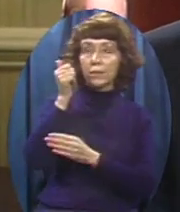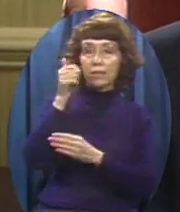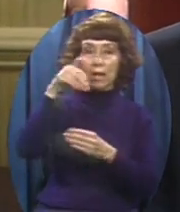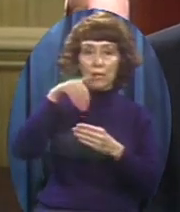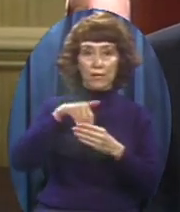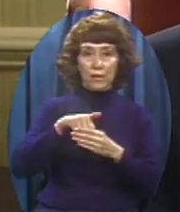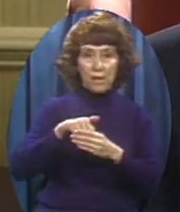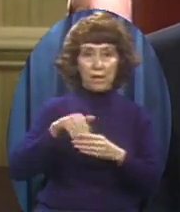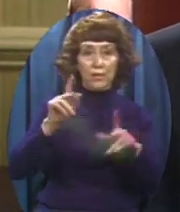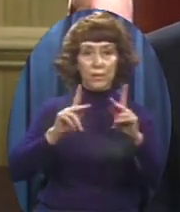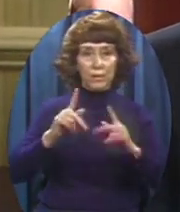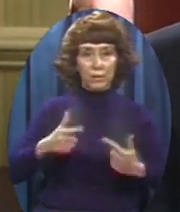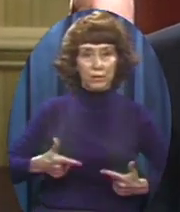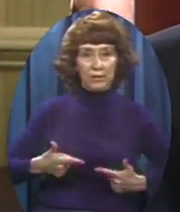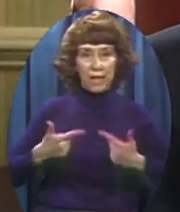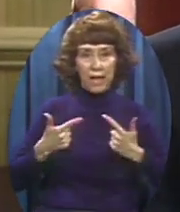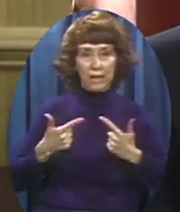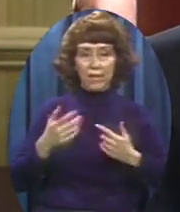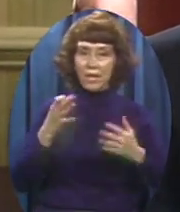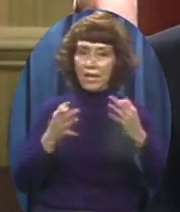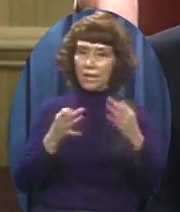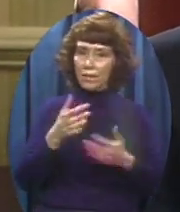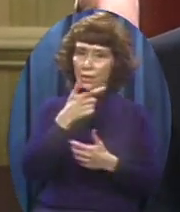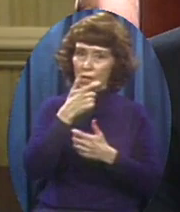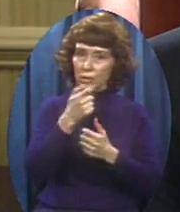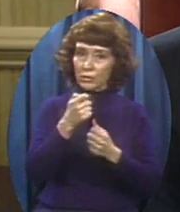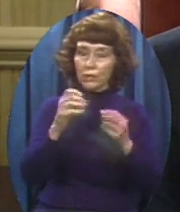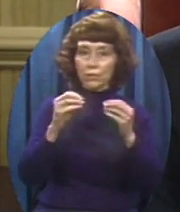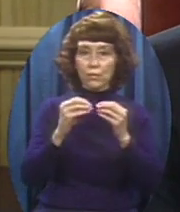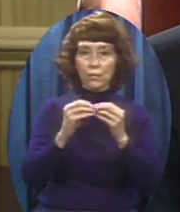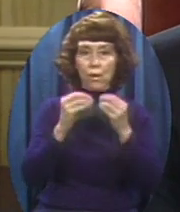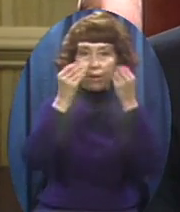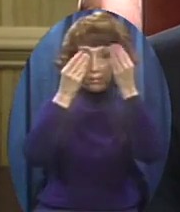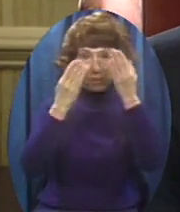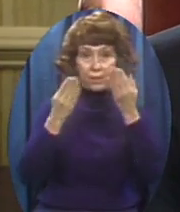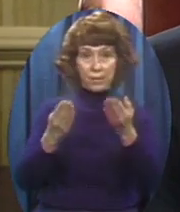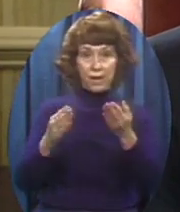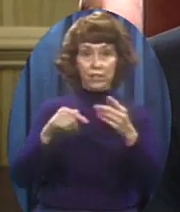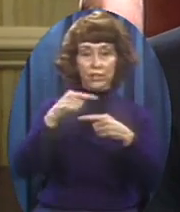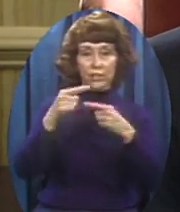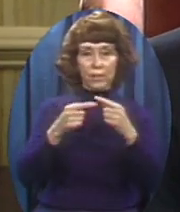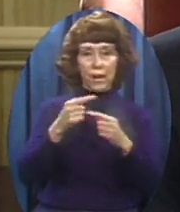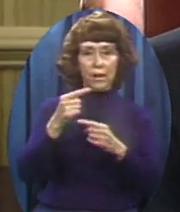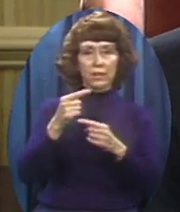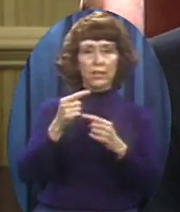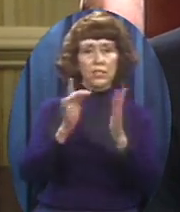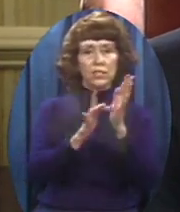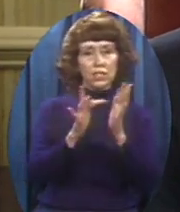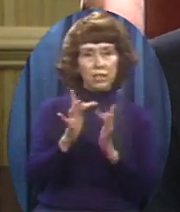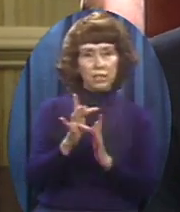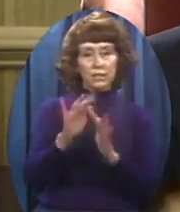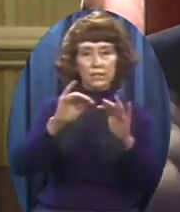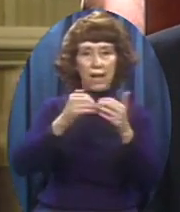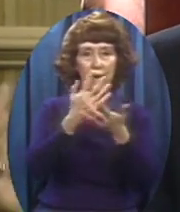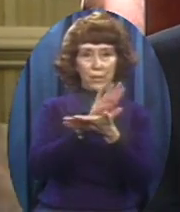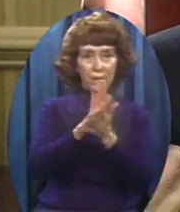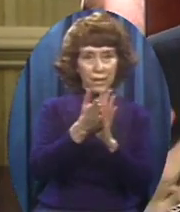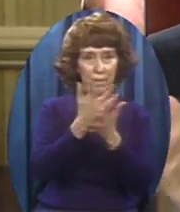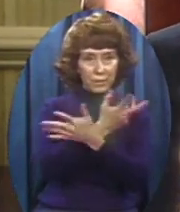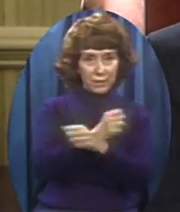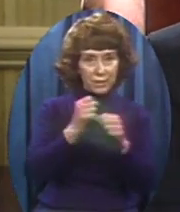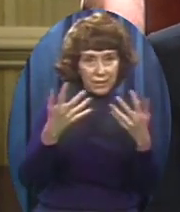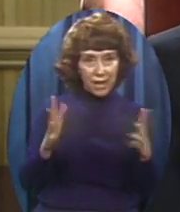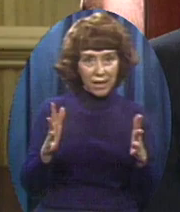us to pray for you and to send you the same materials. We're sending those who are making professions of faith in Christ right now in our prayer rooms all around